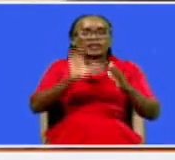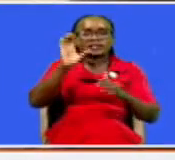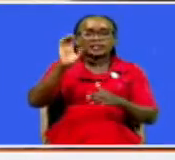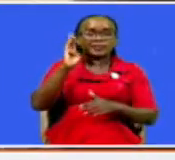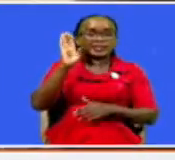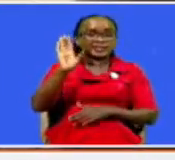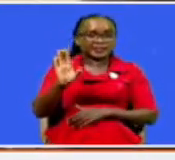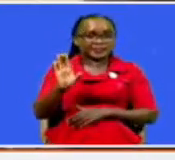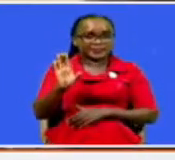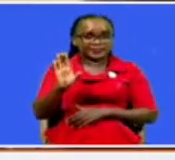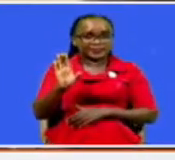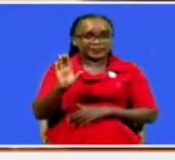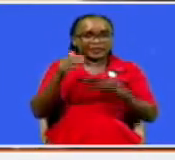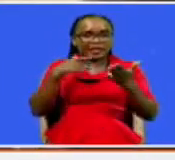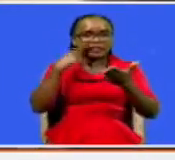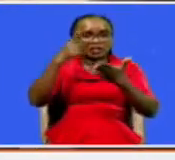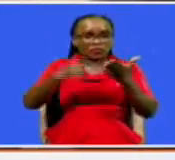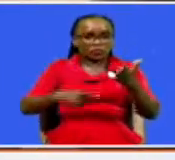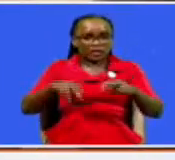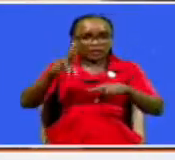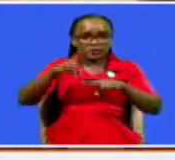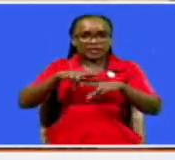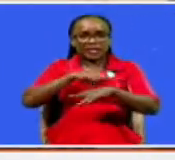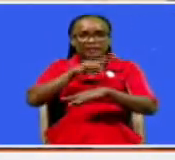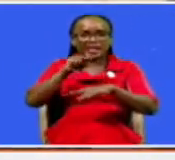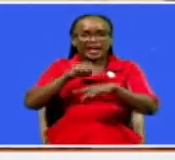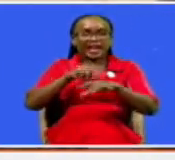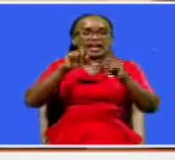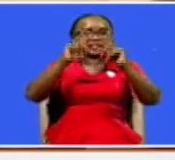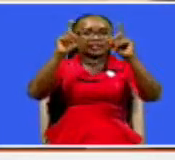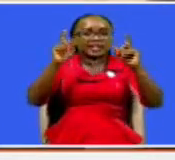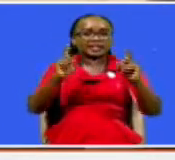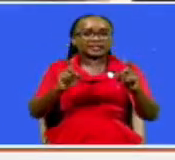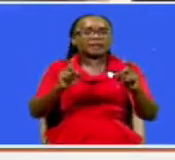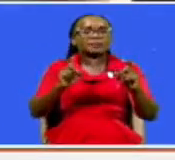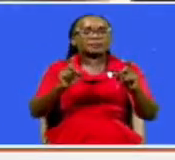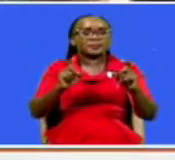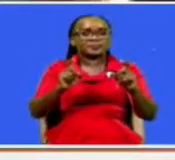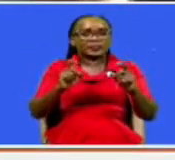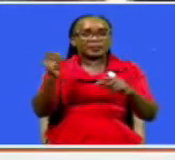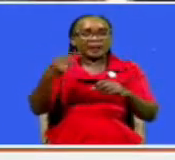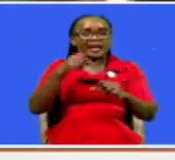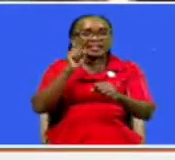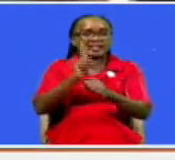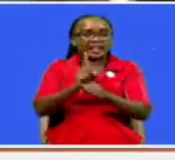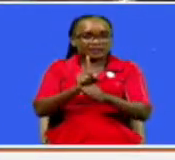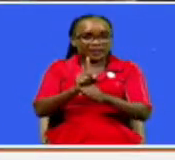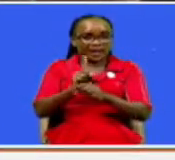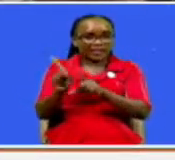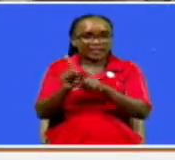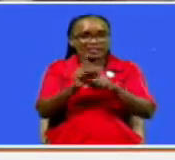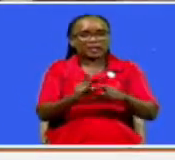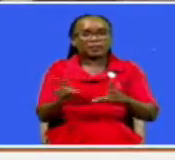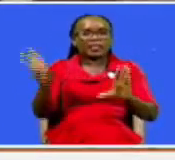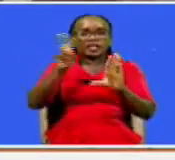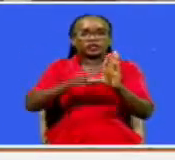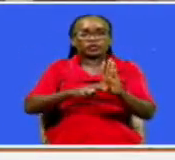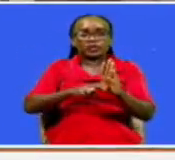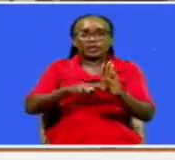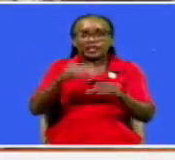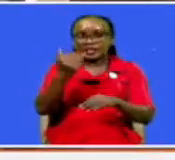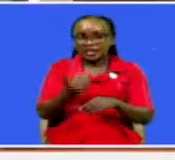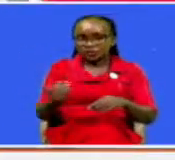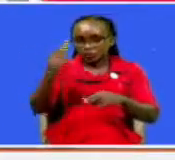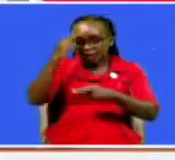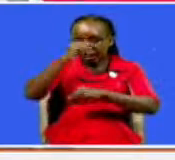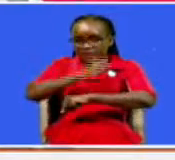competency-based curriculum, is set to sit the National Summative Exit Exam in November ahead of joining junior secondary early